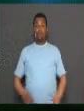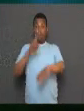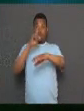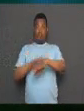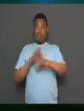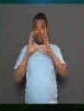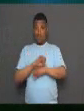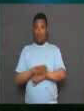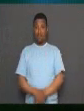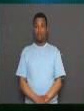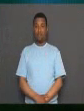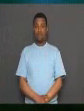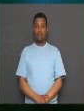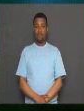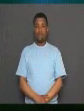Time's up.